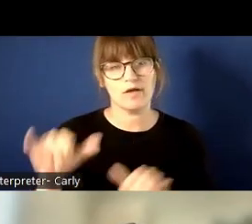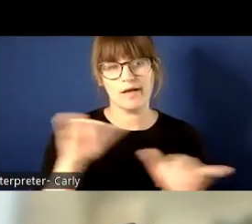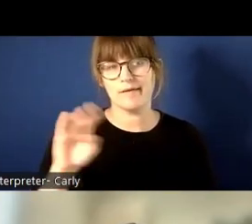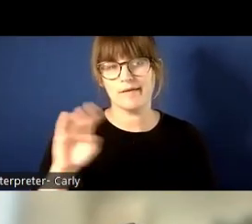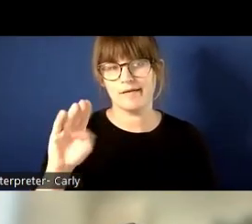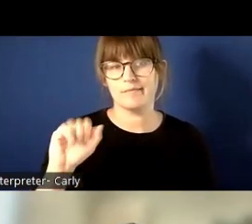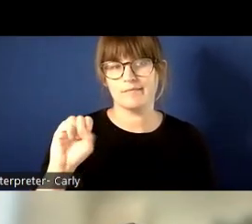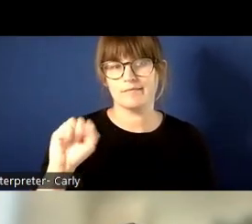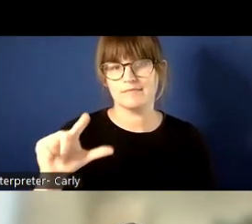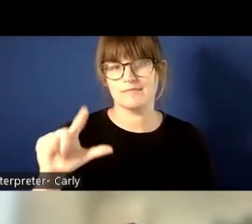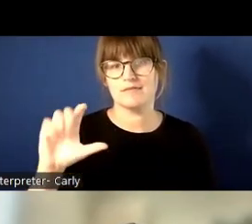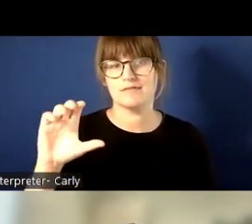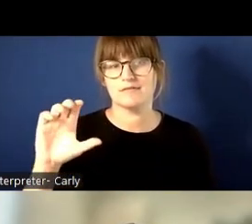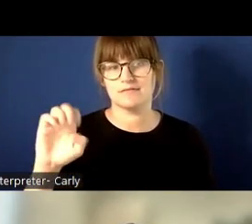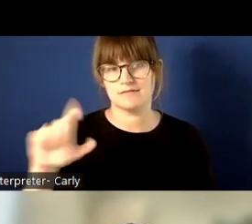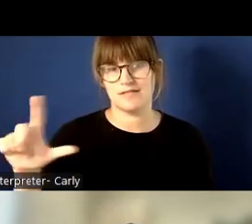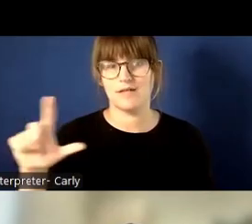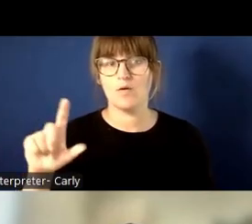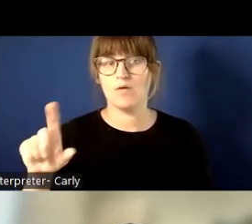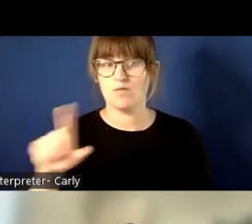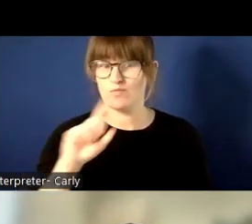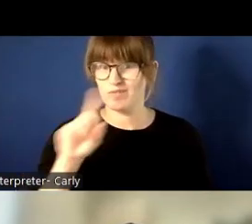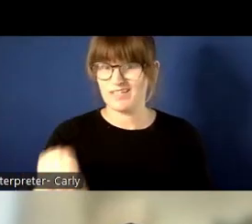has a metastasis rate of less than